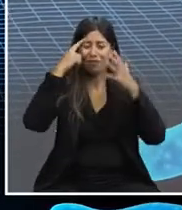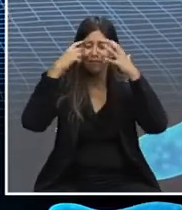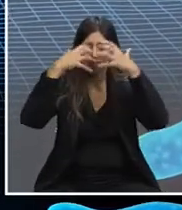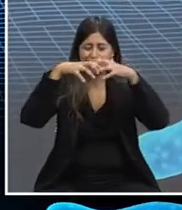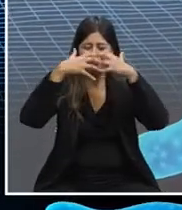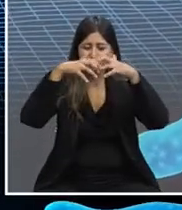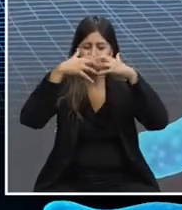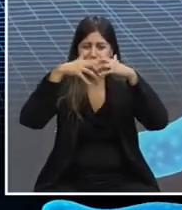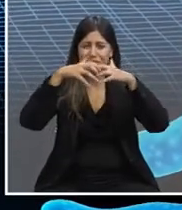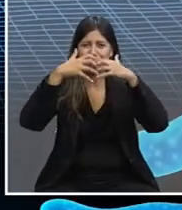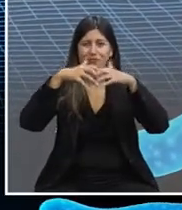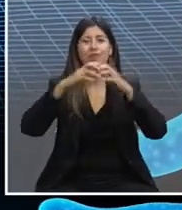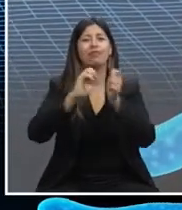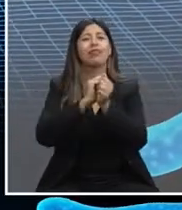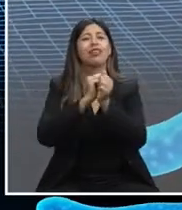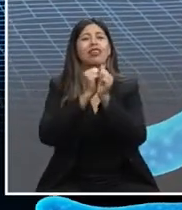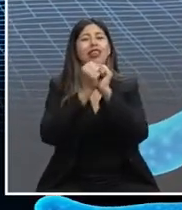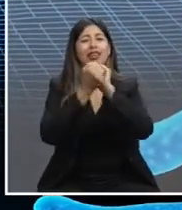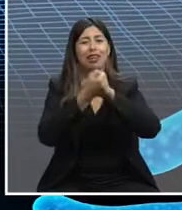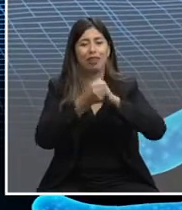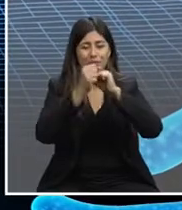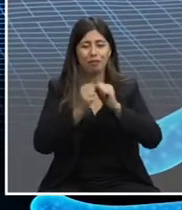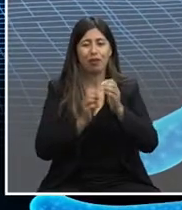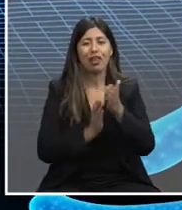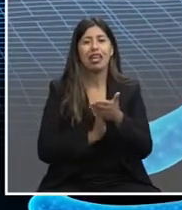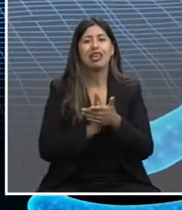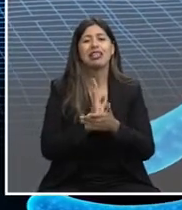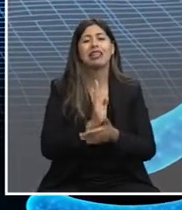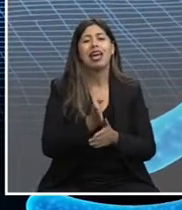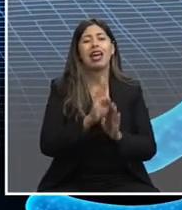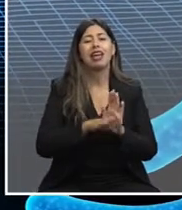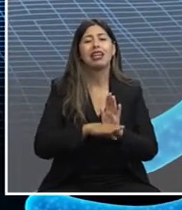it will destroy us. And I thank you very much for your attention.